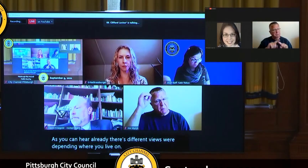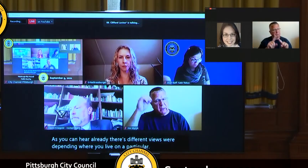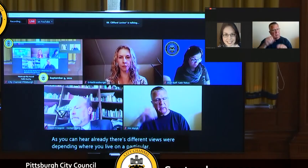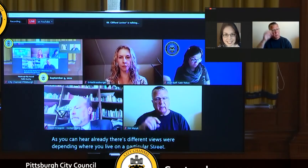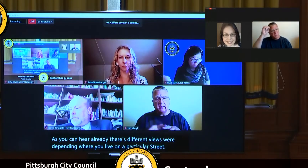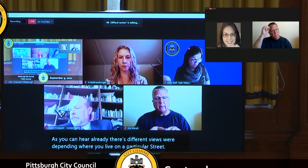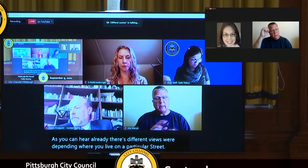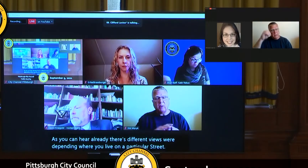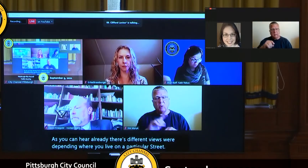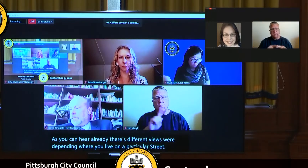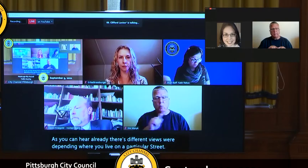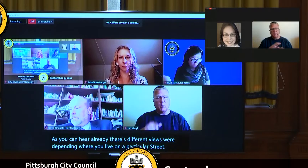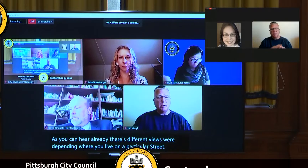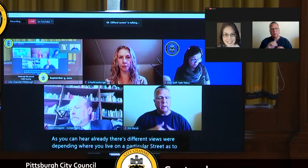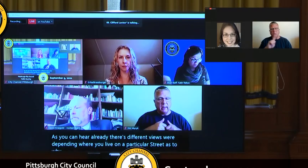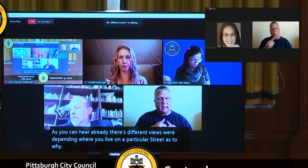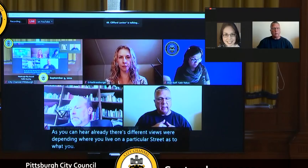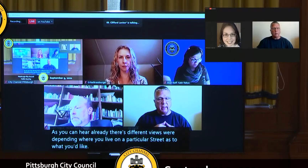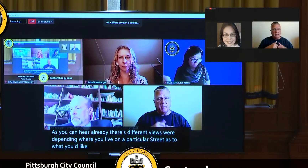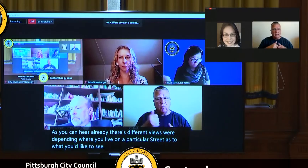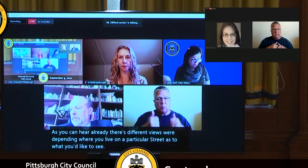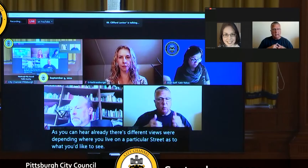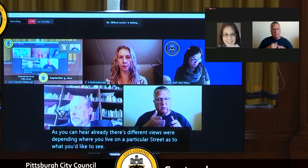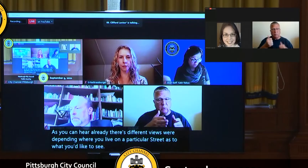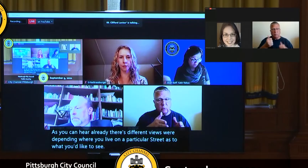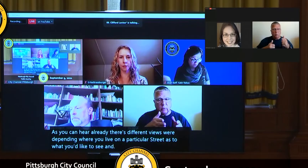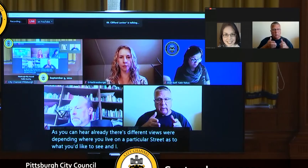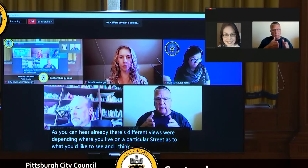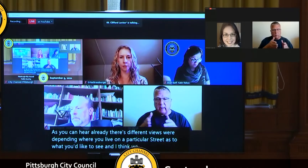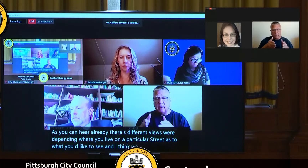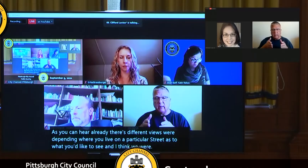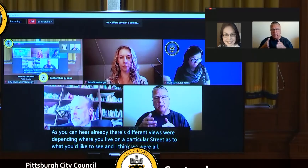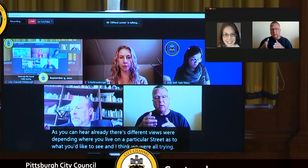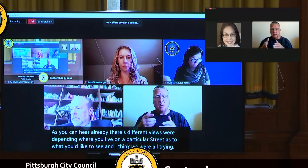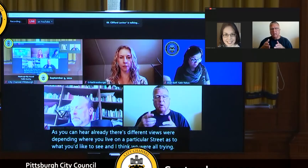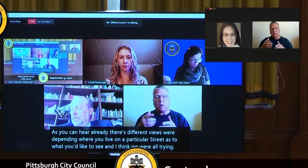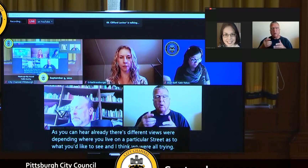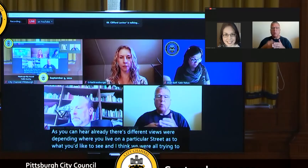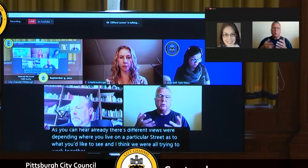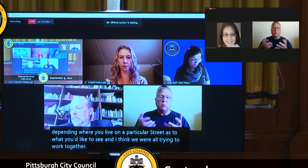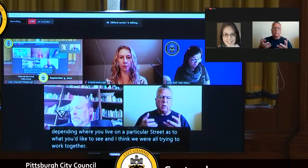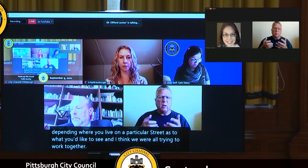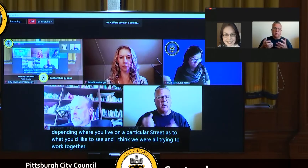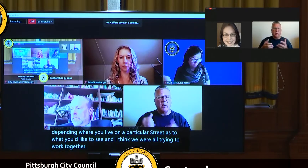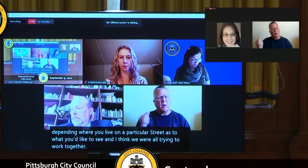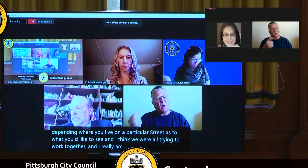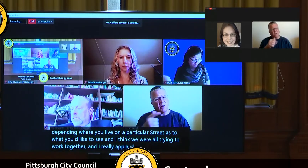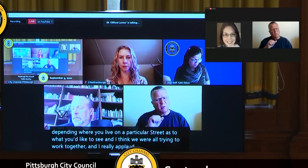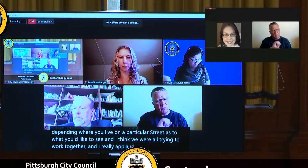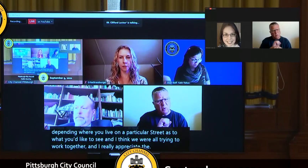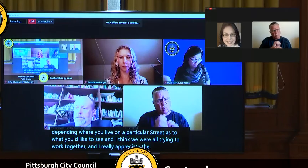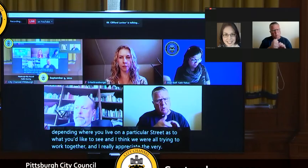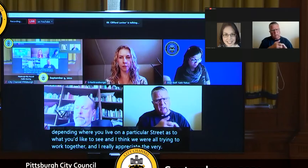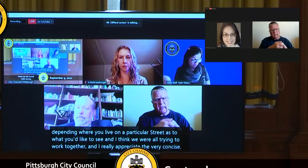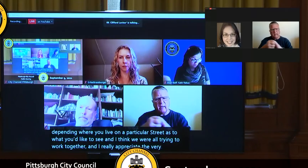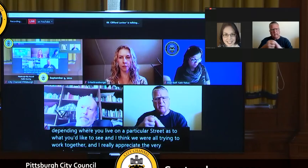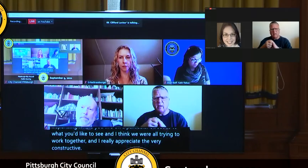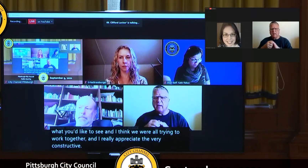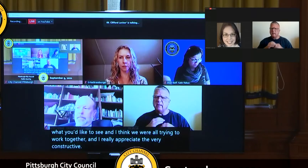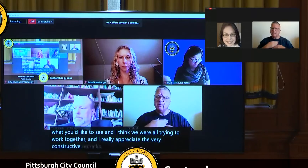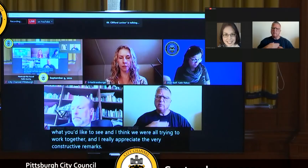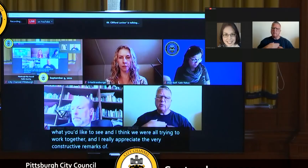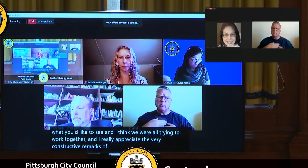street, as to what you'd like to see. And I think we were all trying to work together. And I really appreciate the very constructive remarks